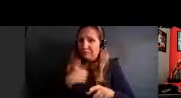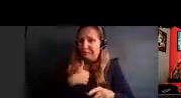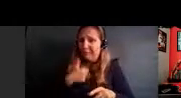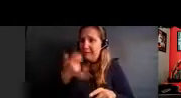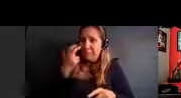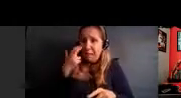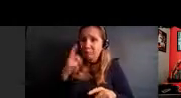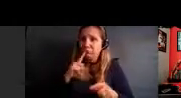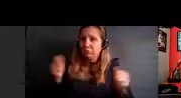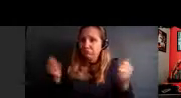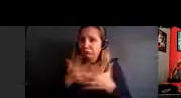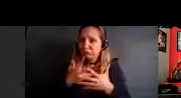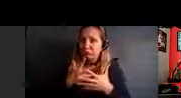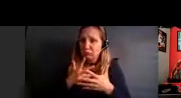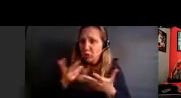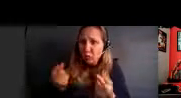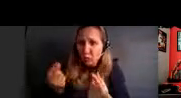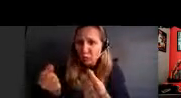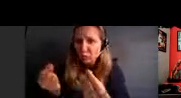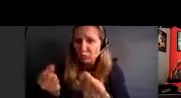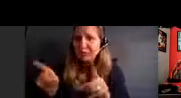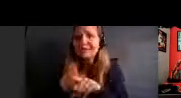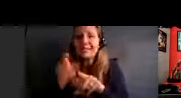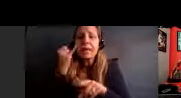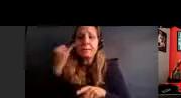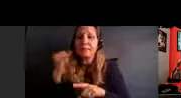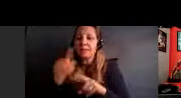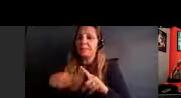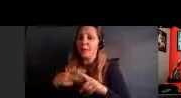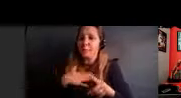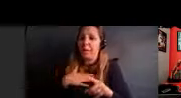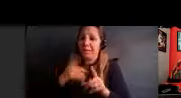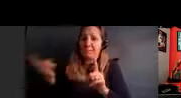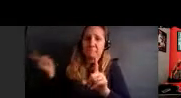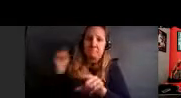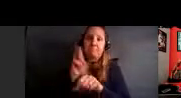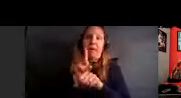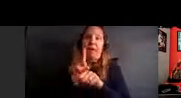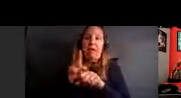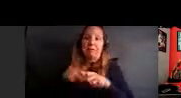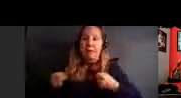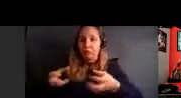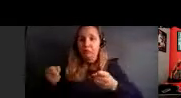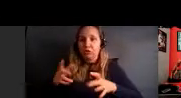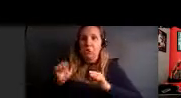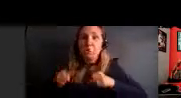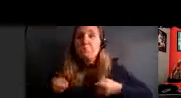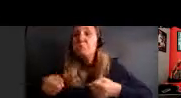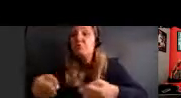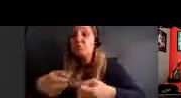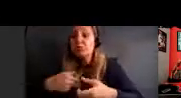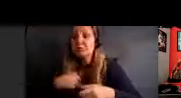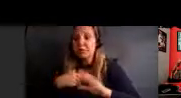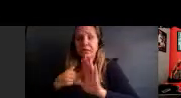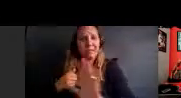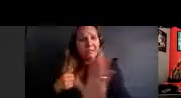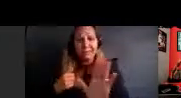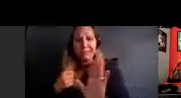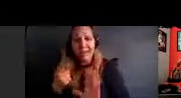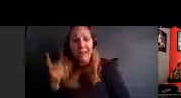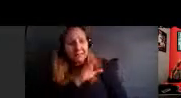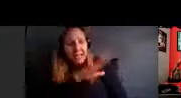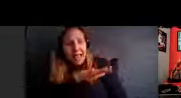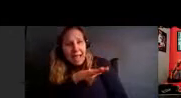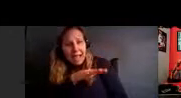being pulled in, very similar to my story about people coming up behind me and pushing me, right? So ask them how they would like to be guided. This